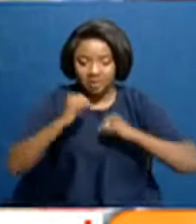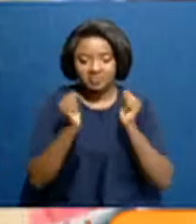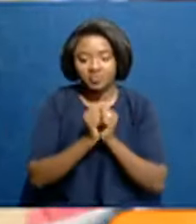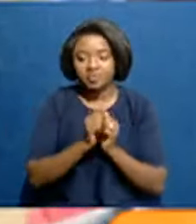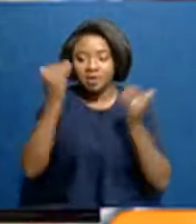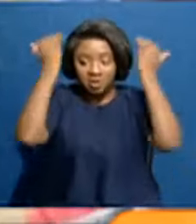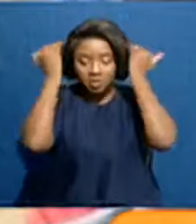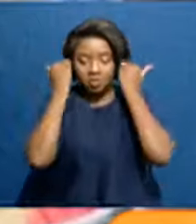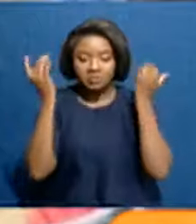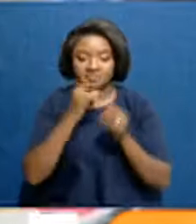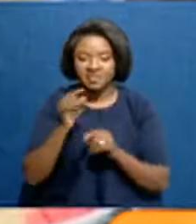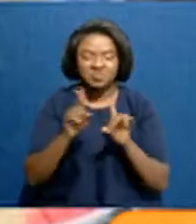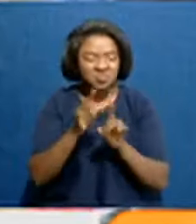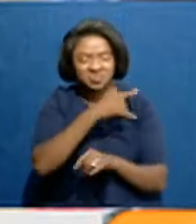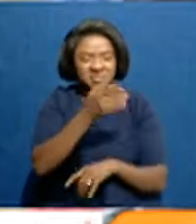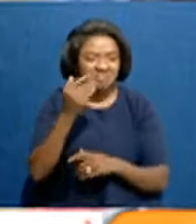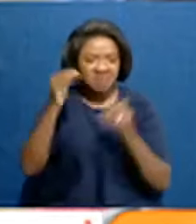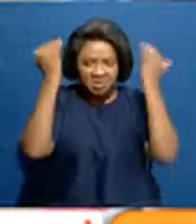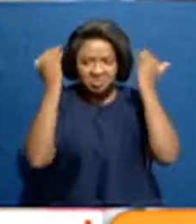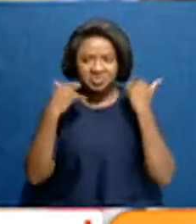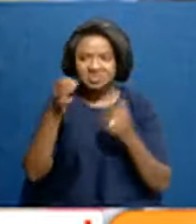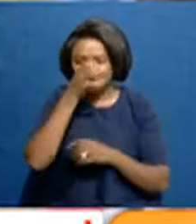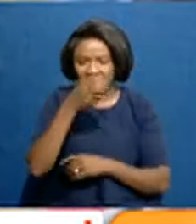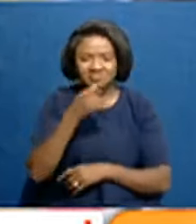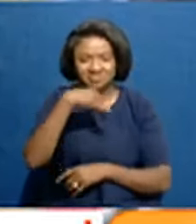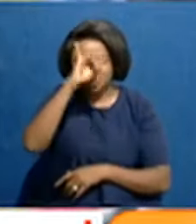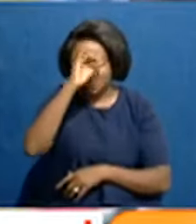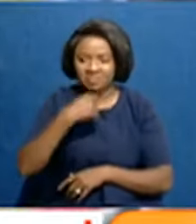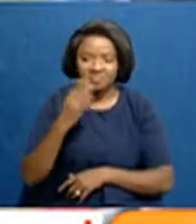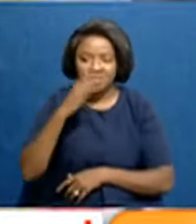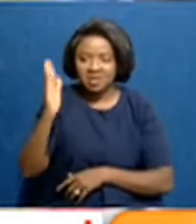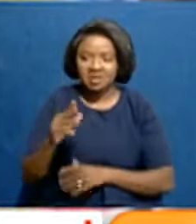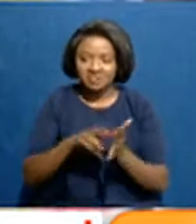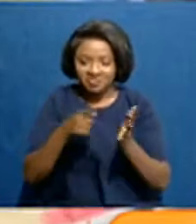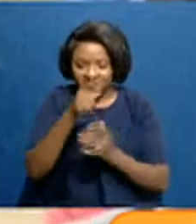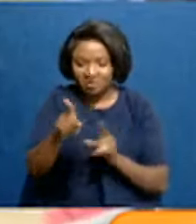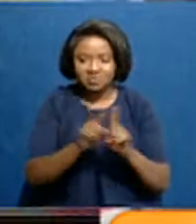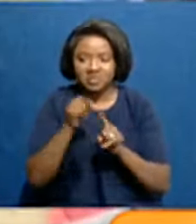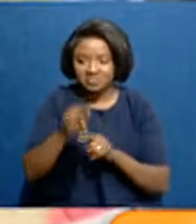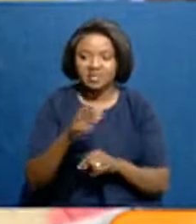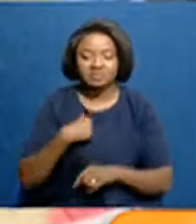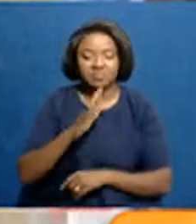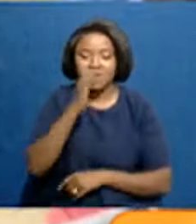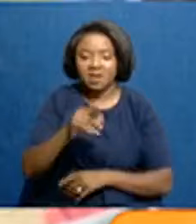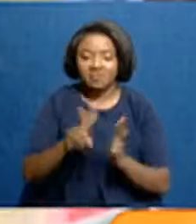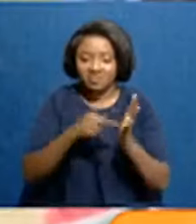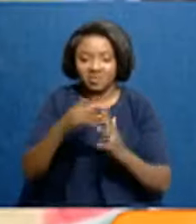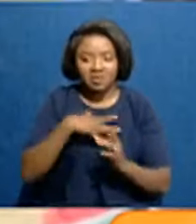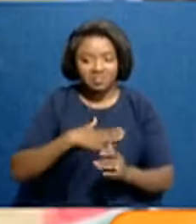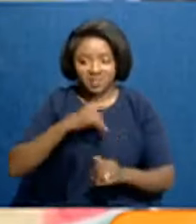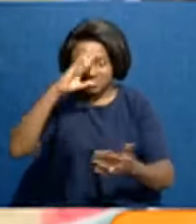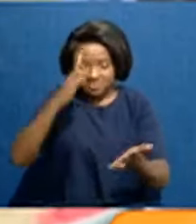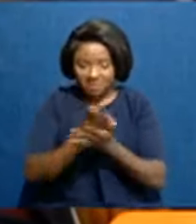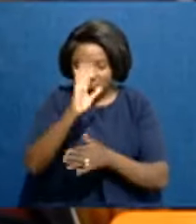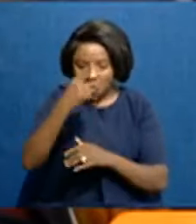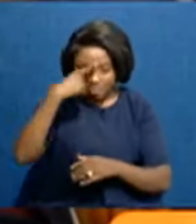with the ignorance of the judiciary. I have never failed you and I will not fail you on this one. So take heart that it shall be done and your policies